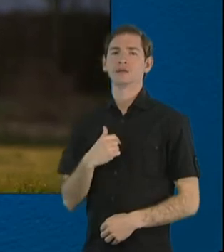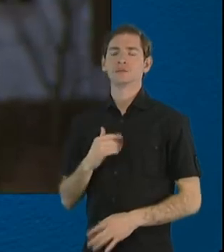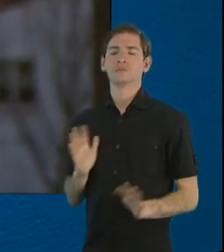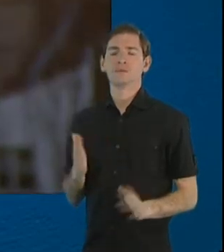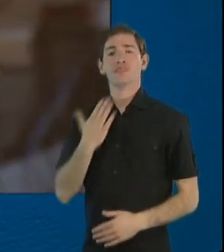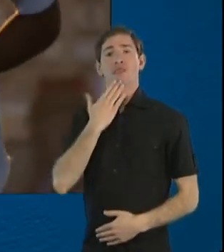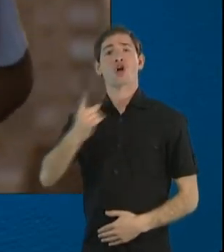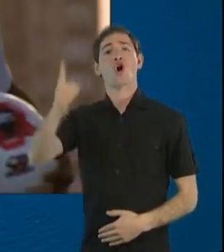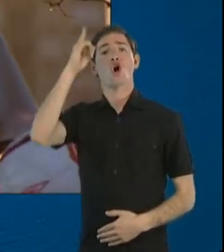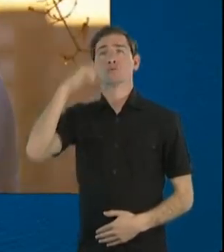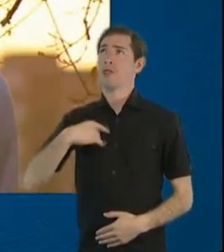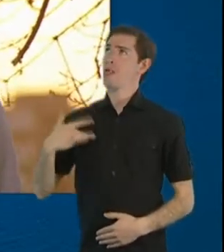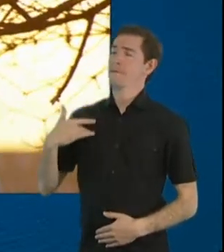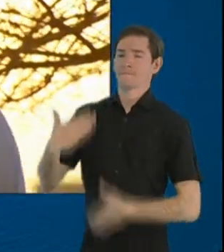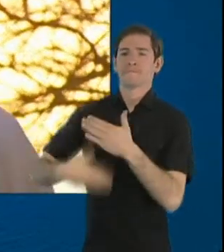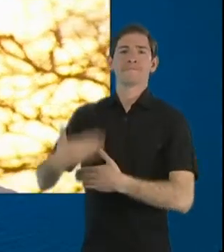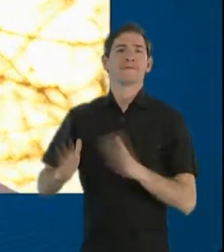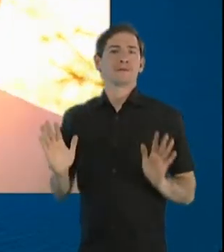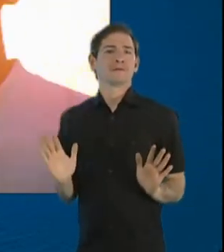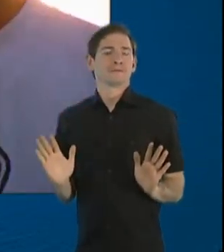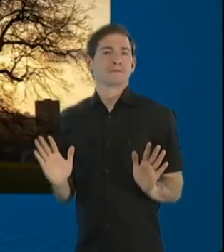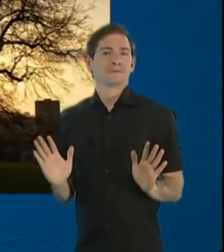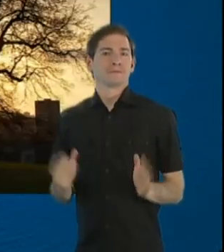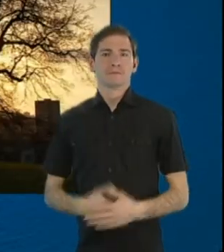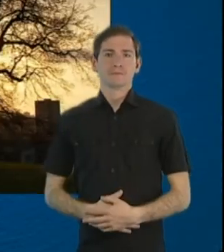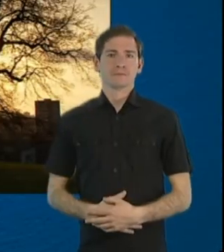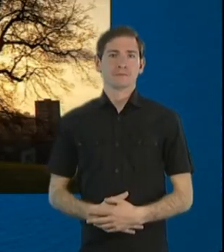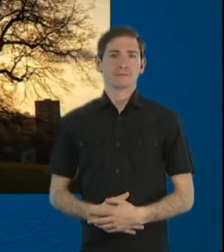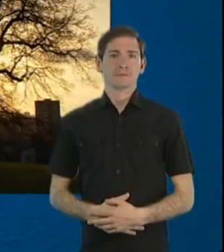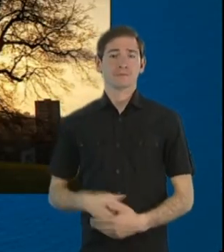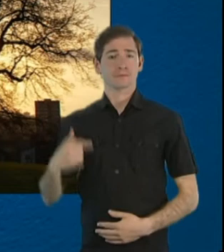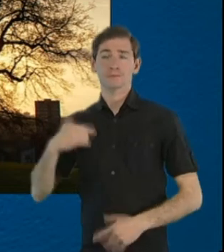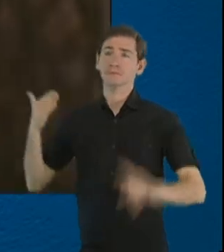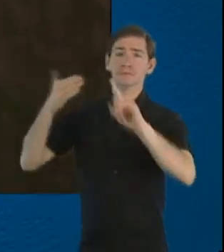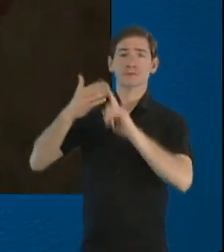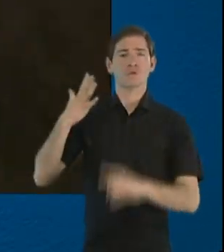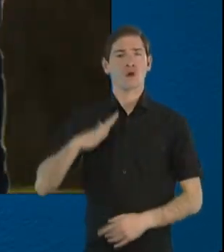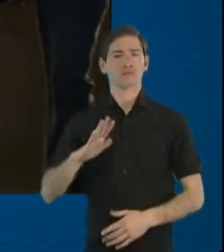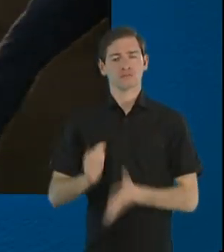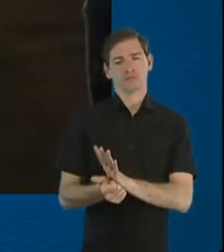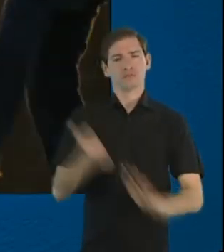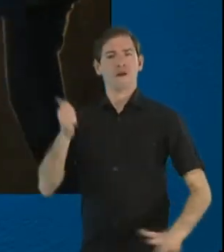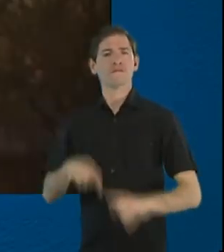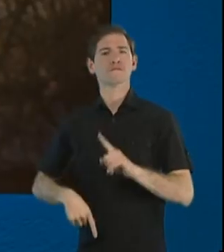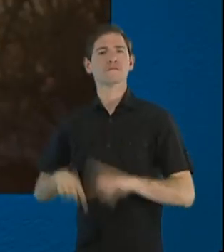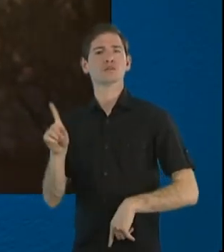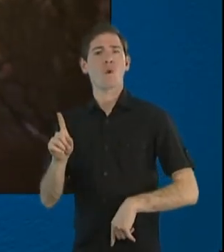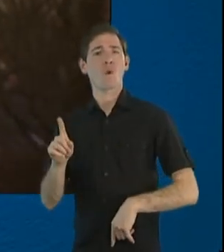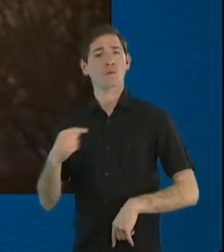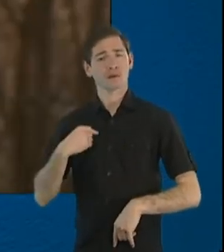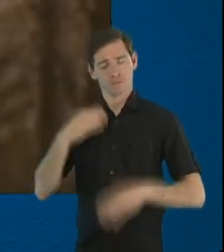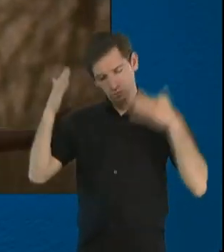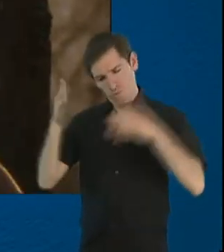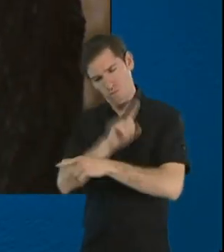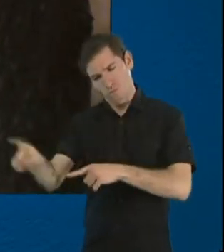And I just thank God for my life right now. I want to be a professional footballer, so I'm just